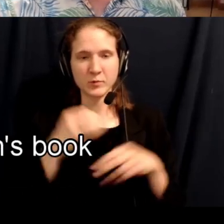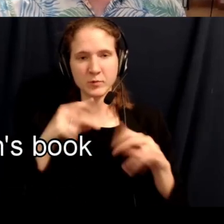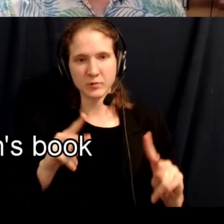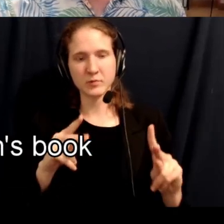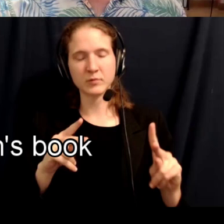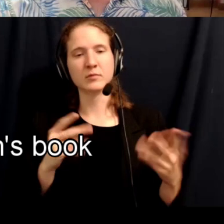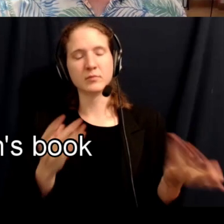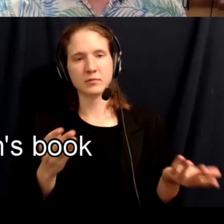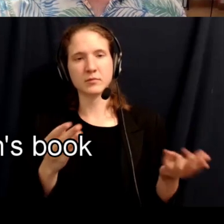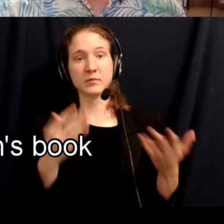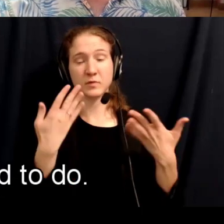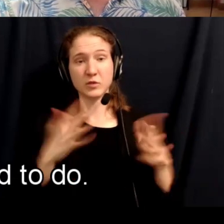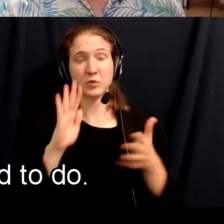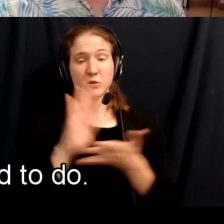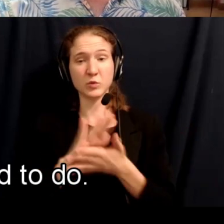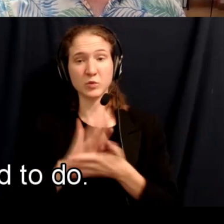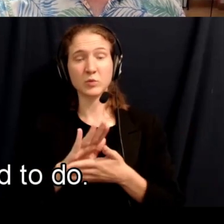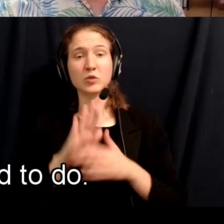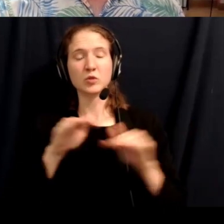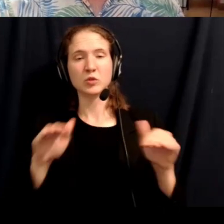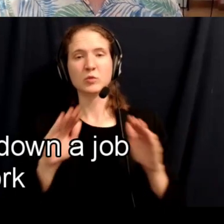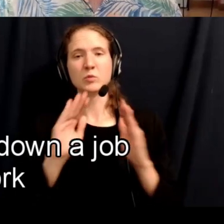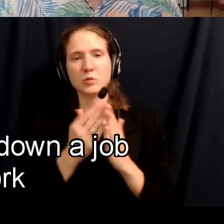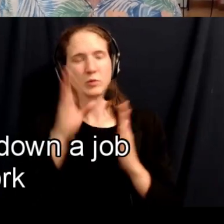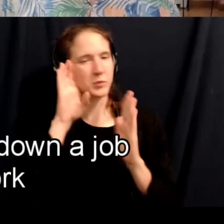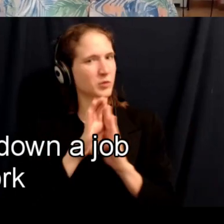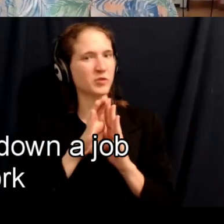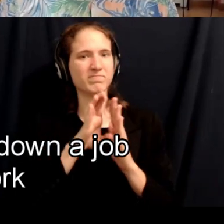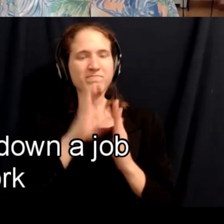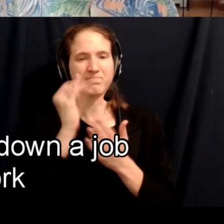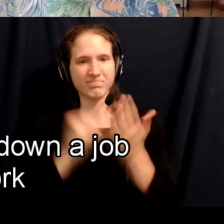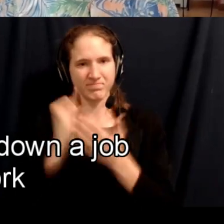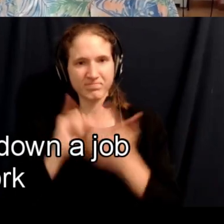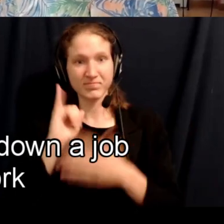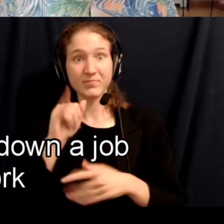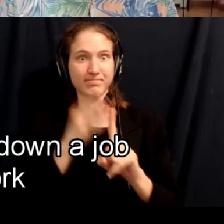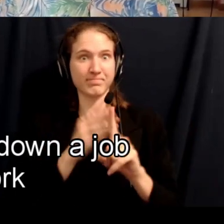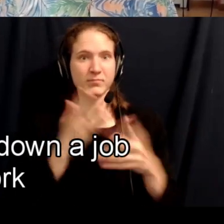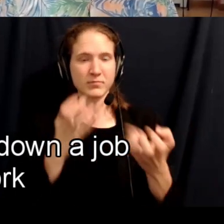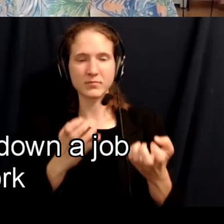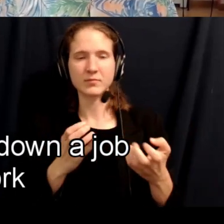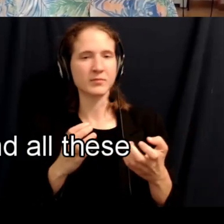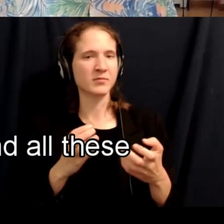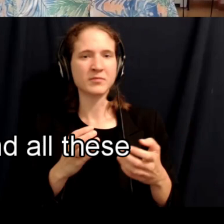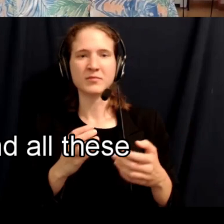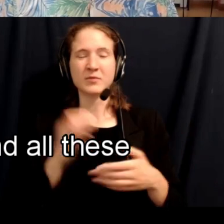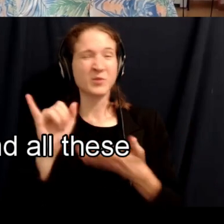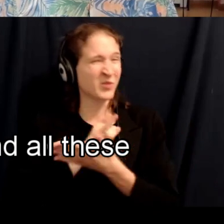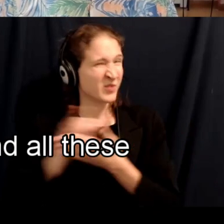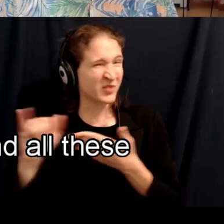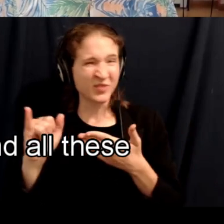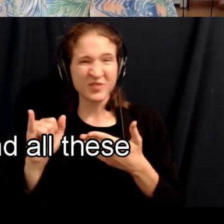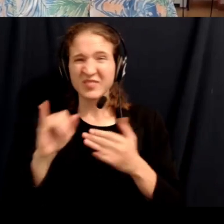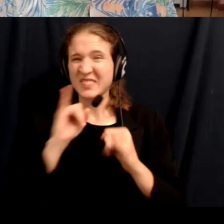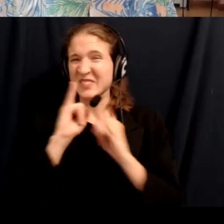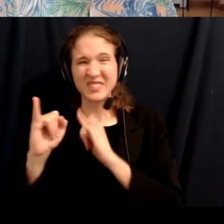my focus was children's book illustration, which is what I wanted to do. And when I couldn't nail down a job going to New York and trying to interview and all